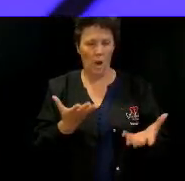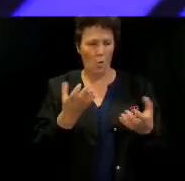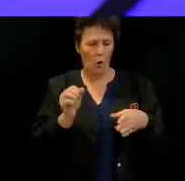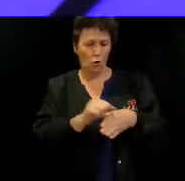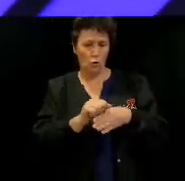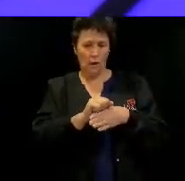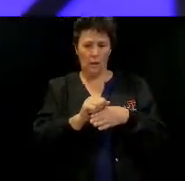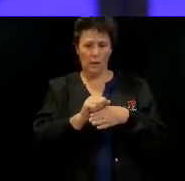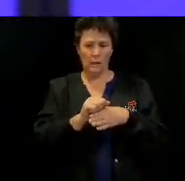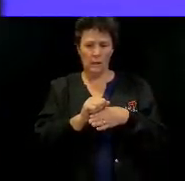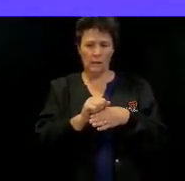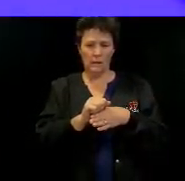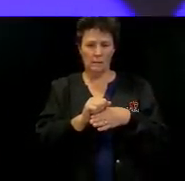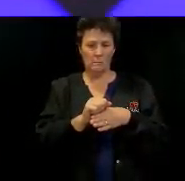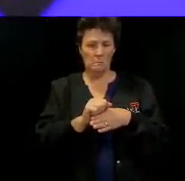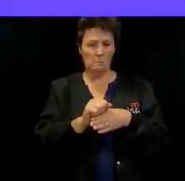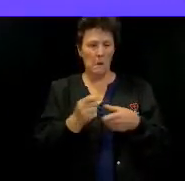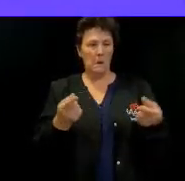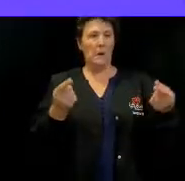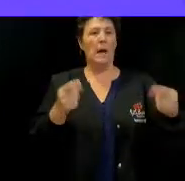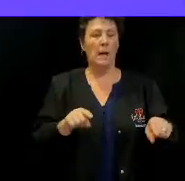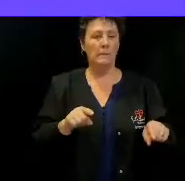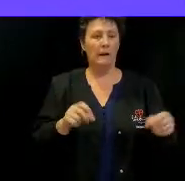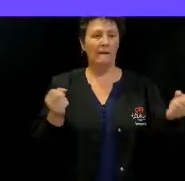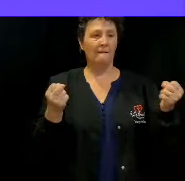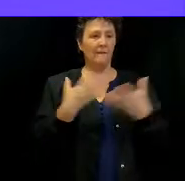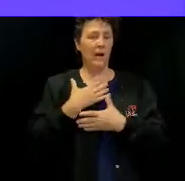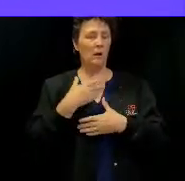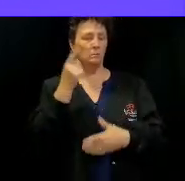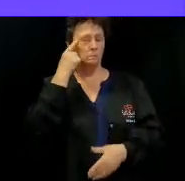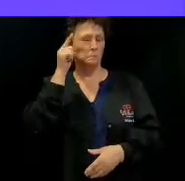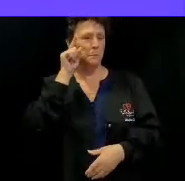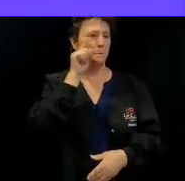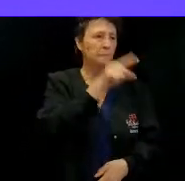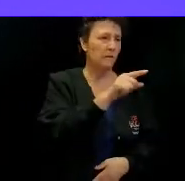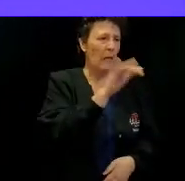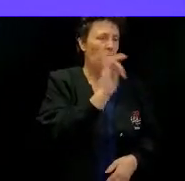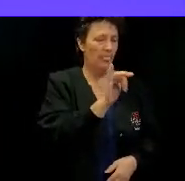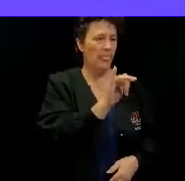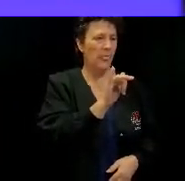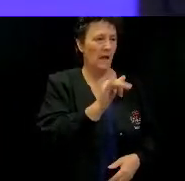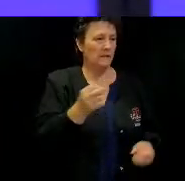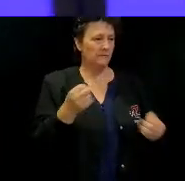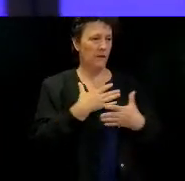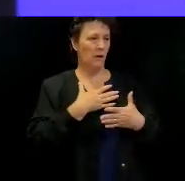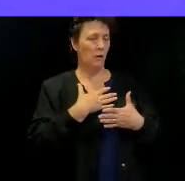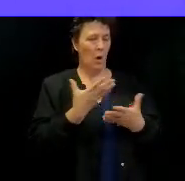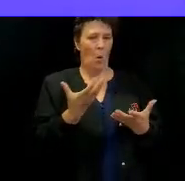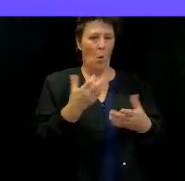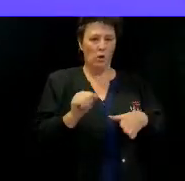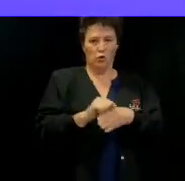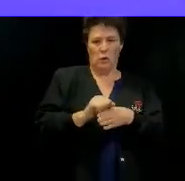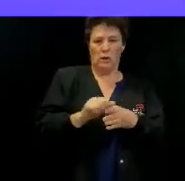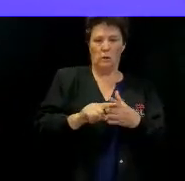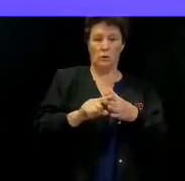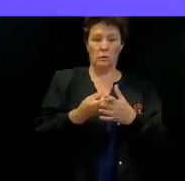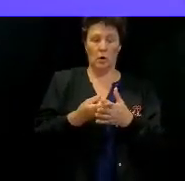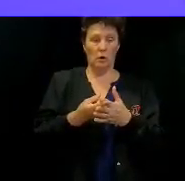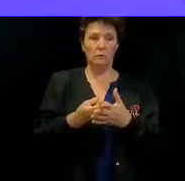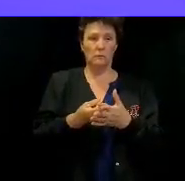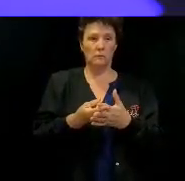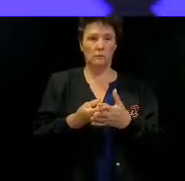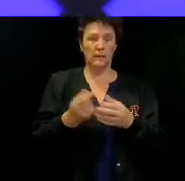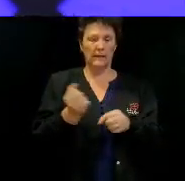kick in. So when fear comes, I want you to recognize what it is, and I want us to deal with it. I want our training to kick in. I want, man, when